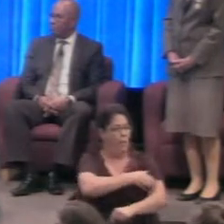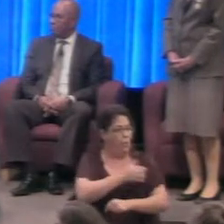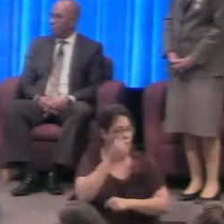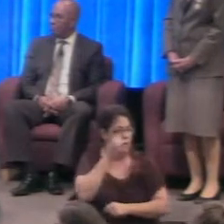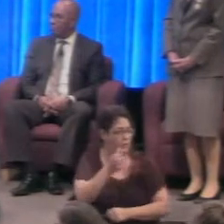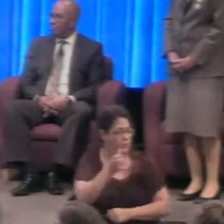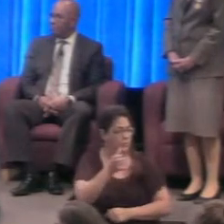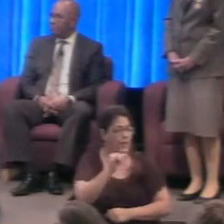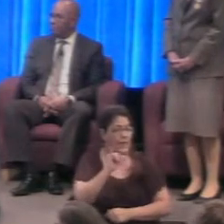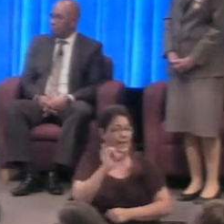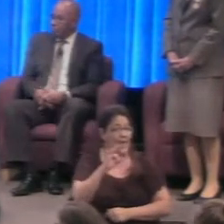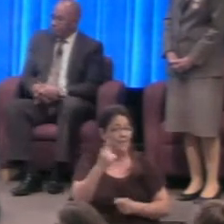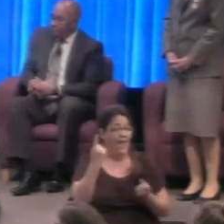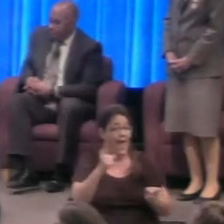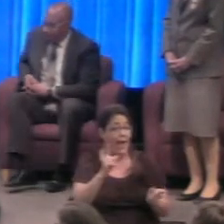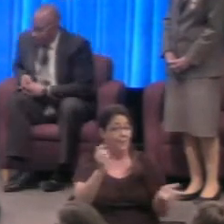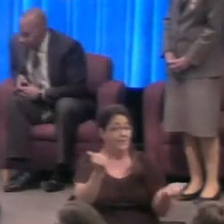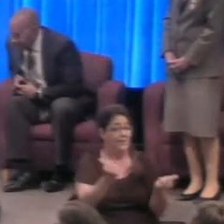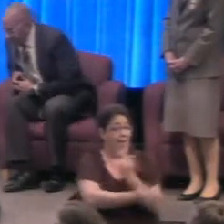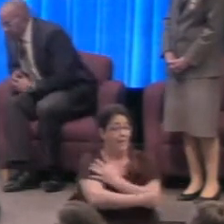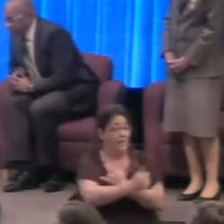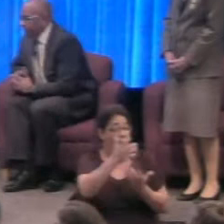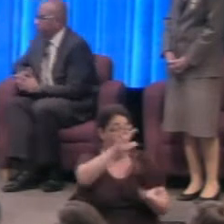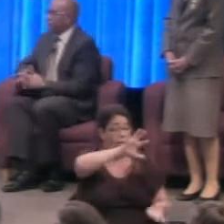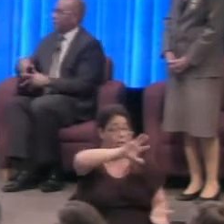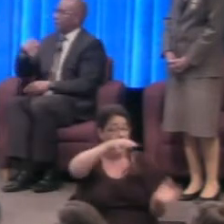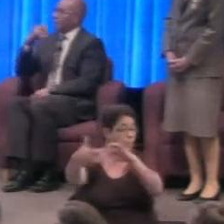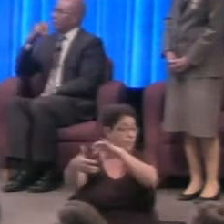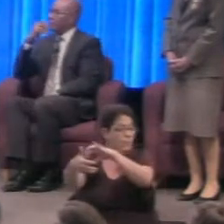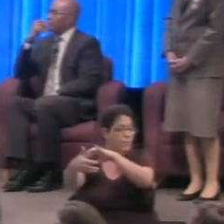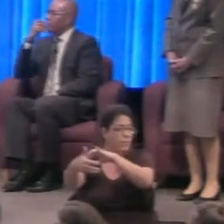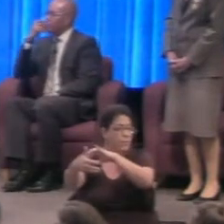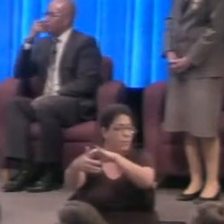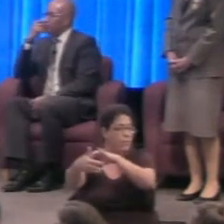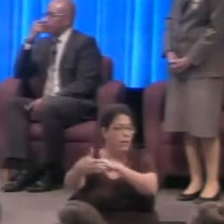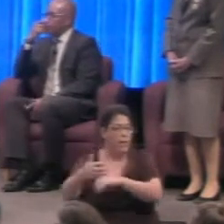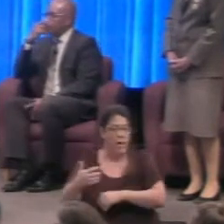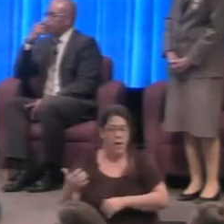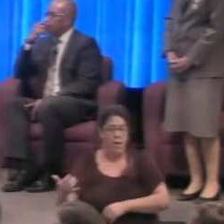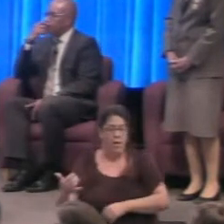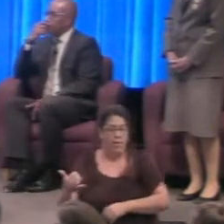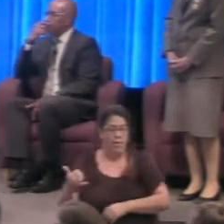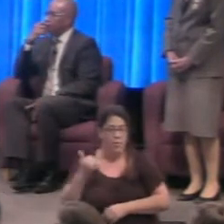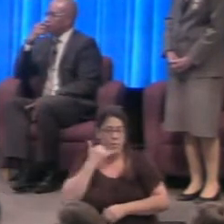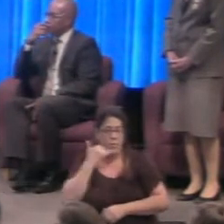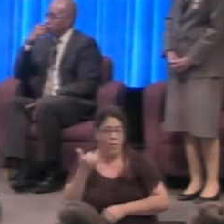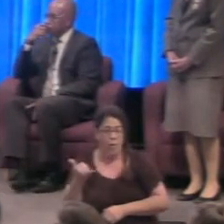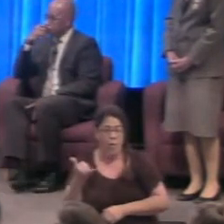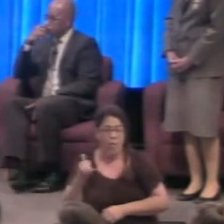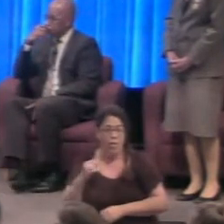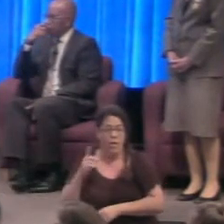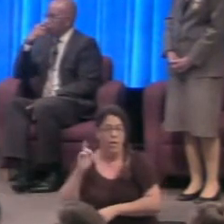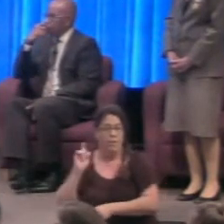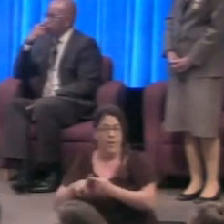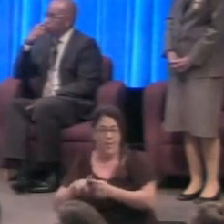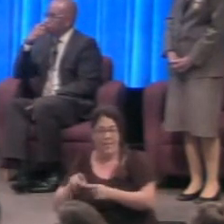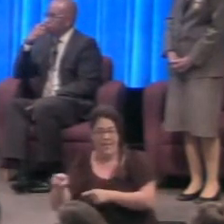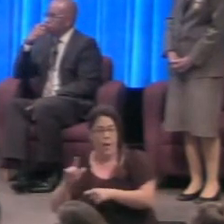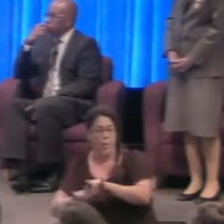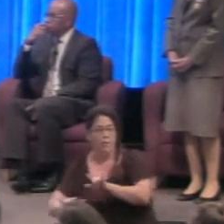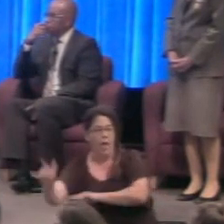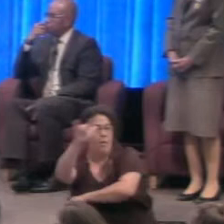If things go south, we're a phone call away from flying F-16s in some very forward